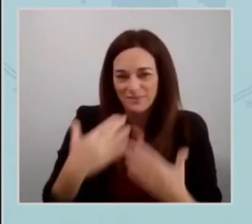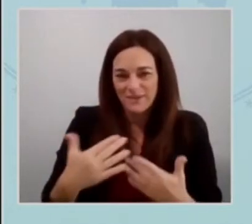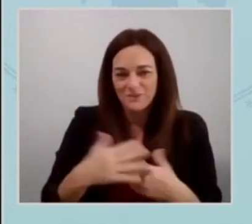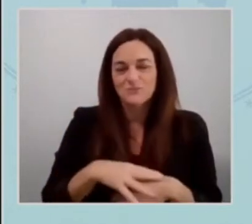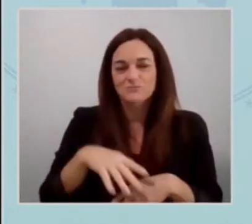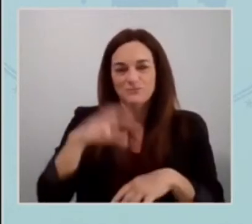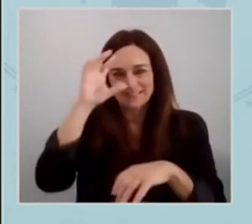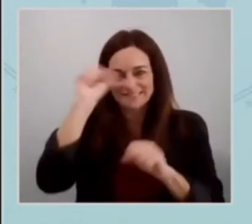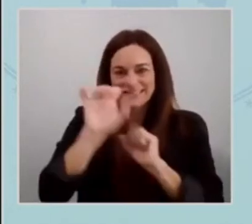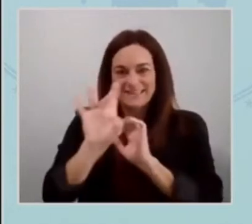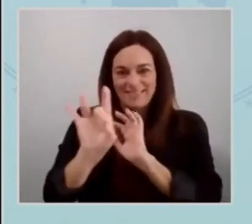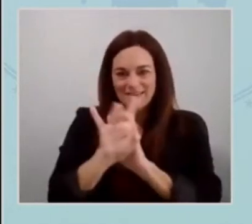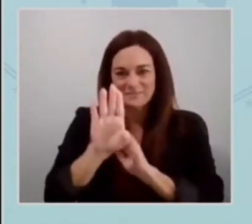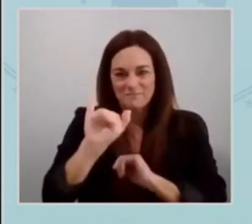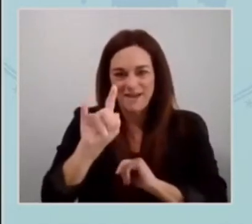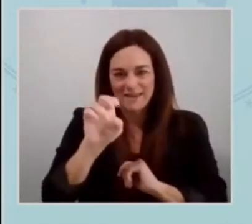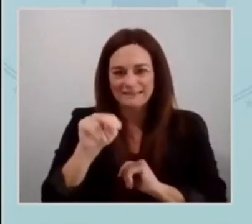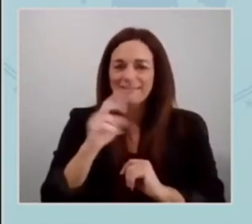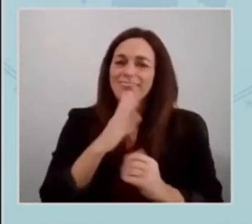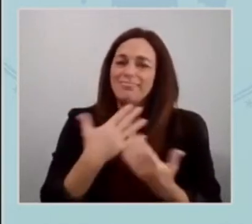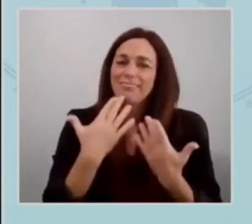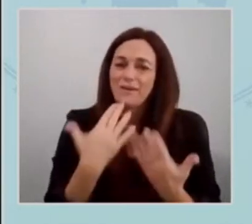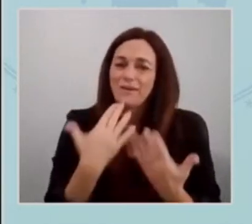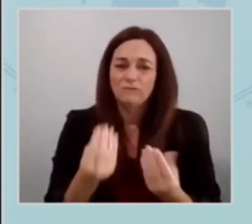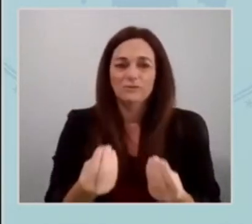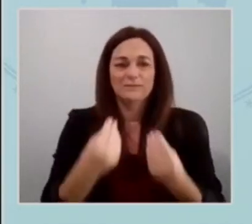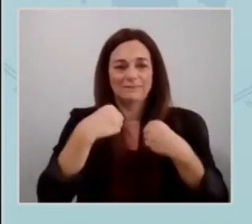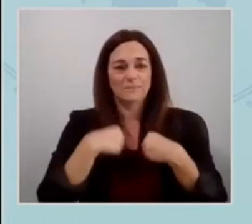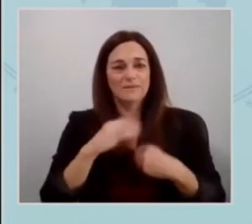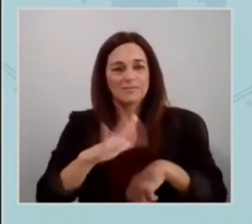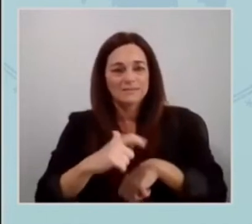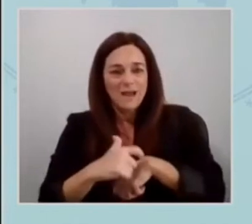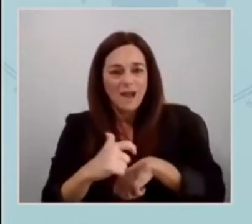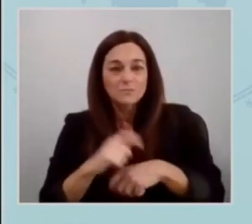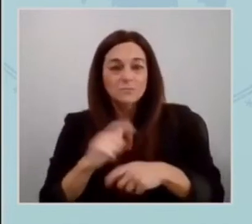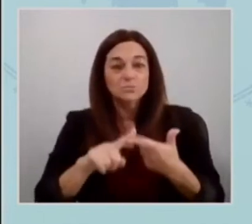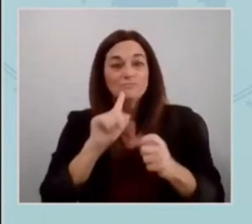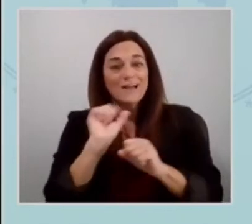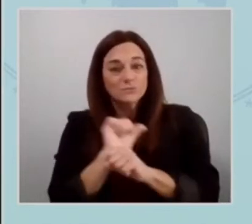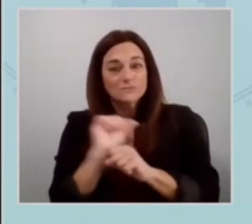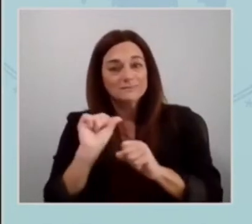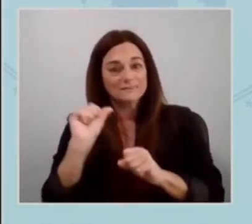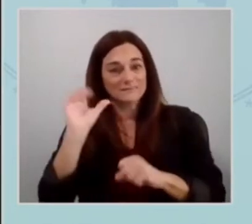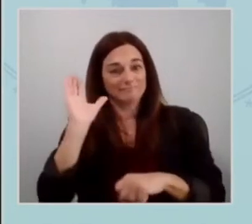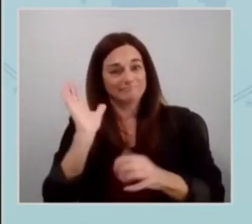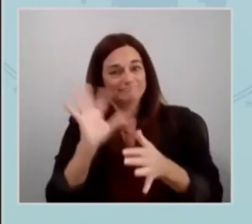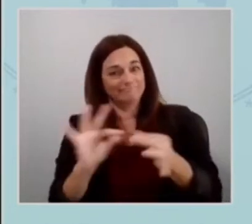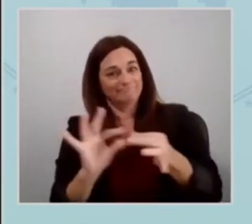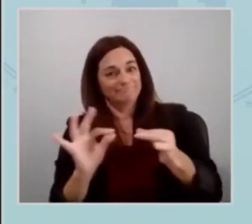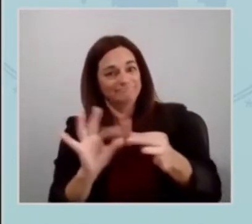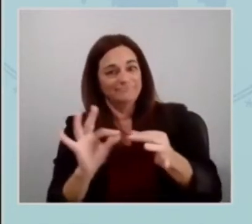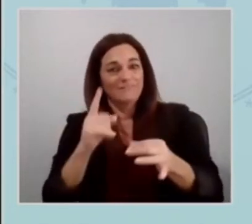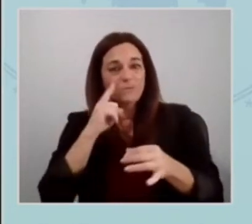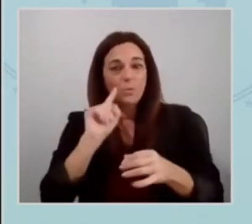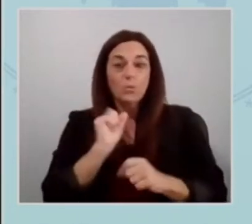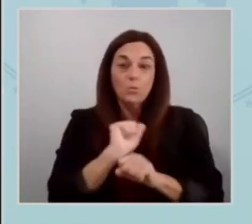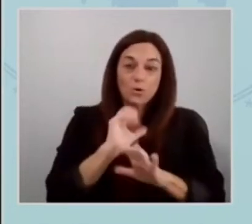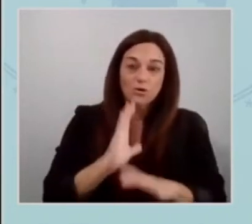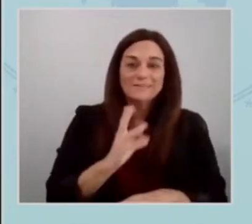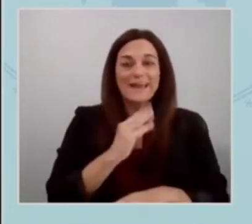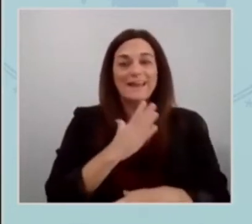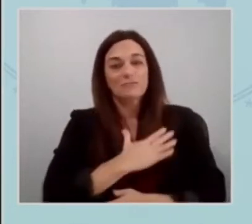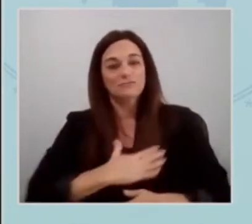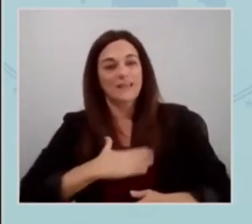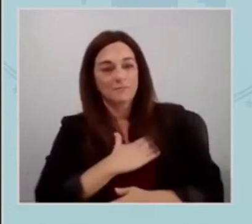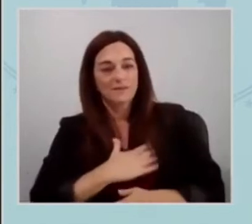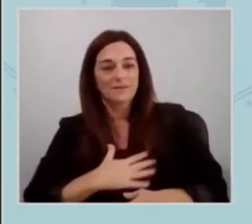Yes. Thank you so much, President-elect Biden. I appreciate you and your staff for giving me the time to actually speak